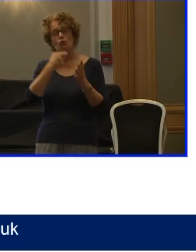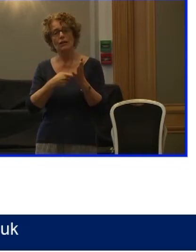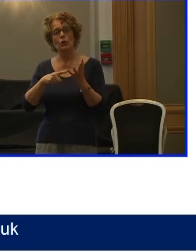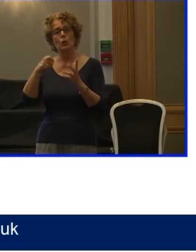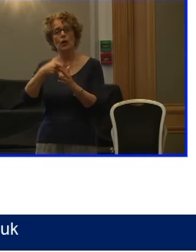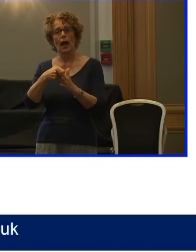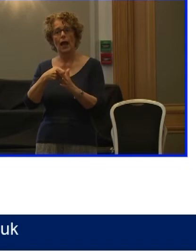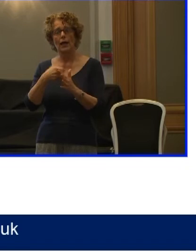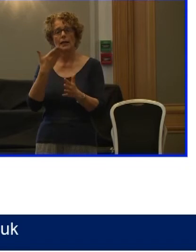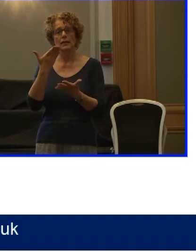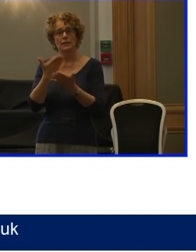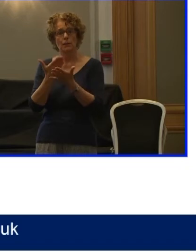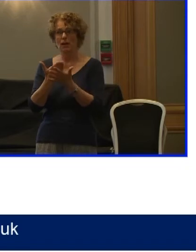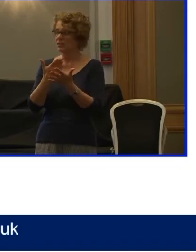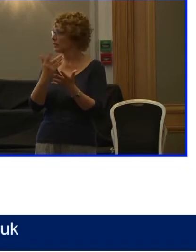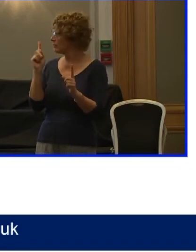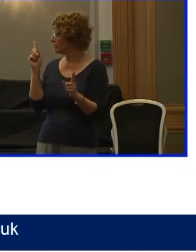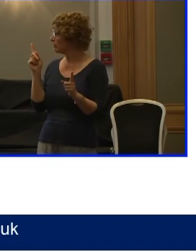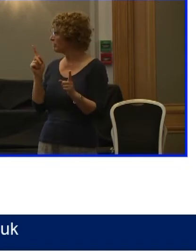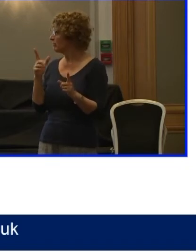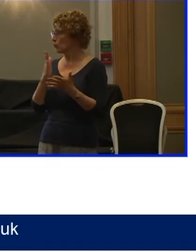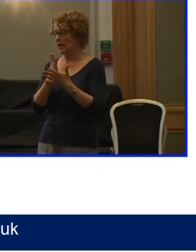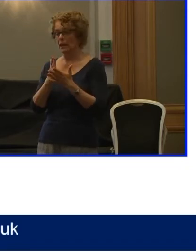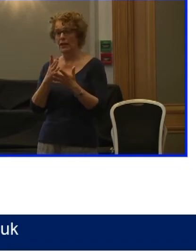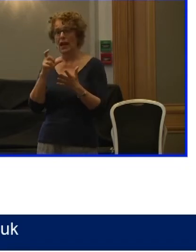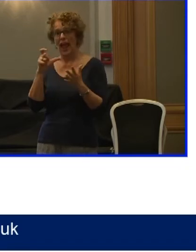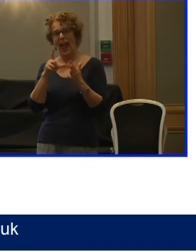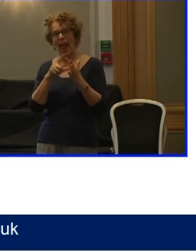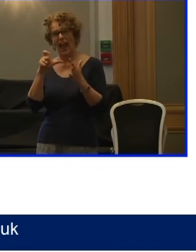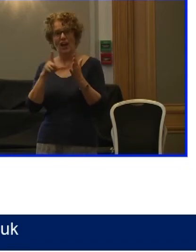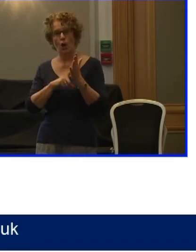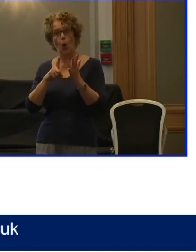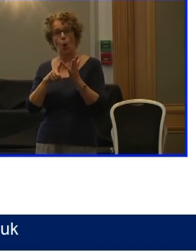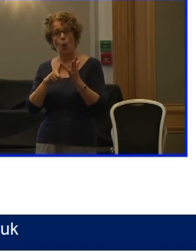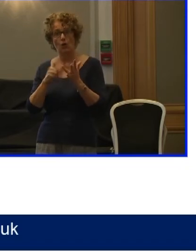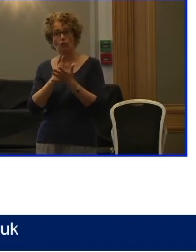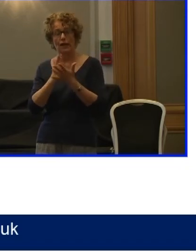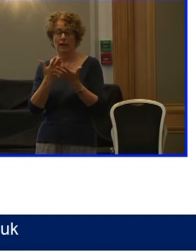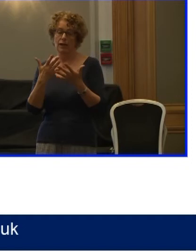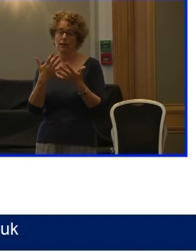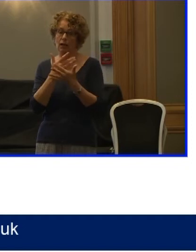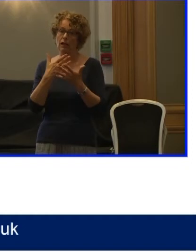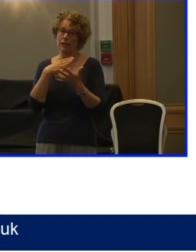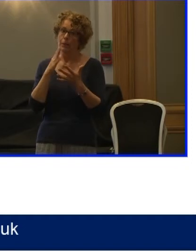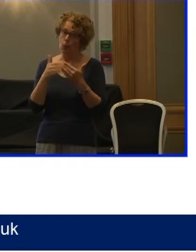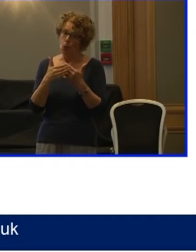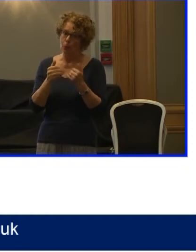is much higher than the current capacity allows. And I know that work in that area continues with my sector